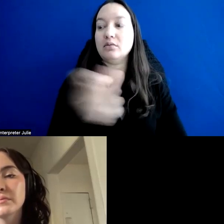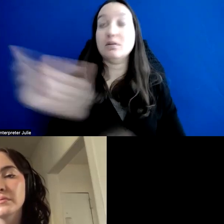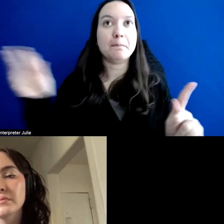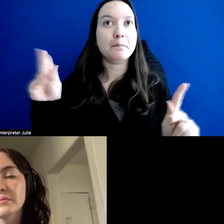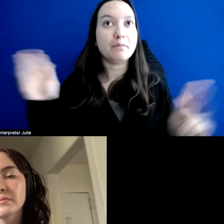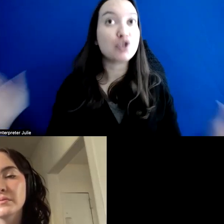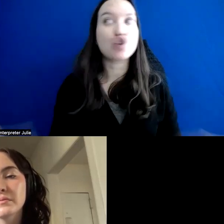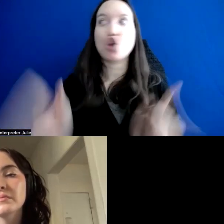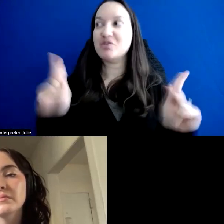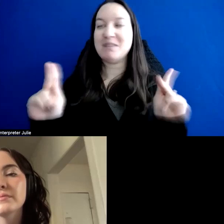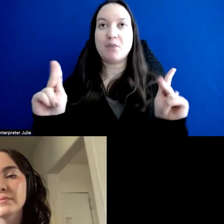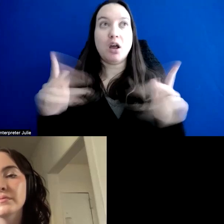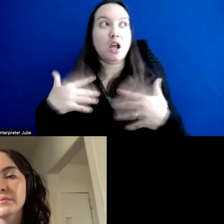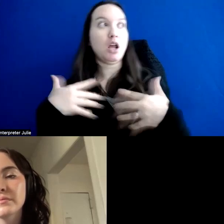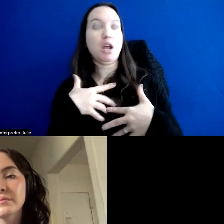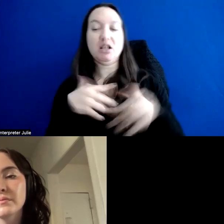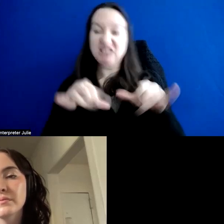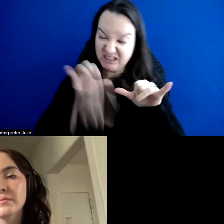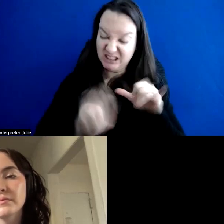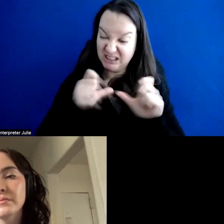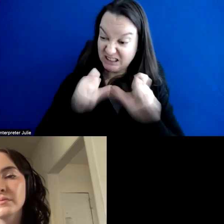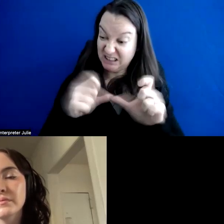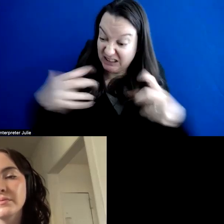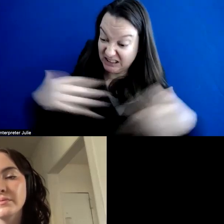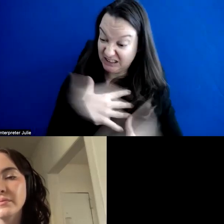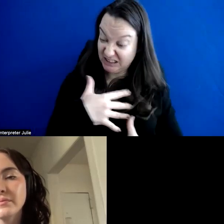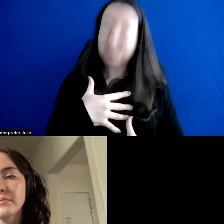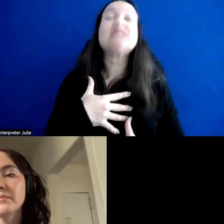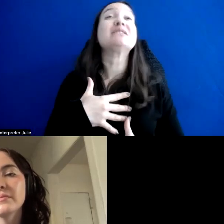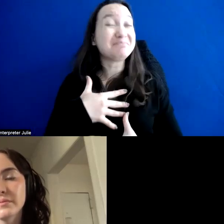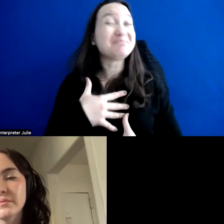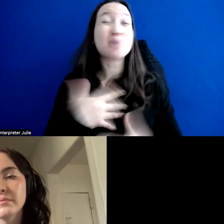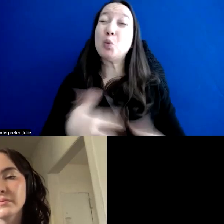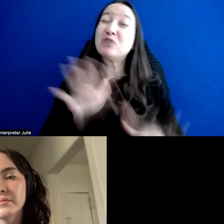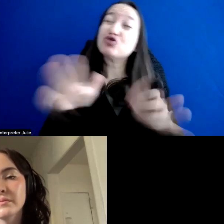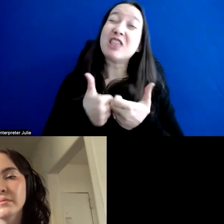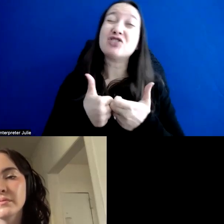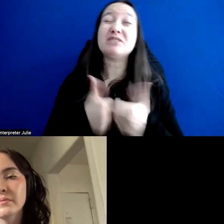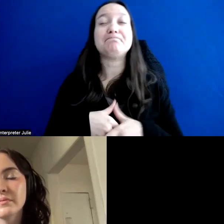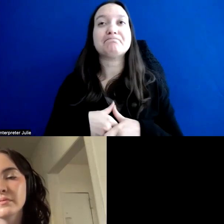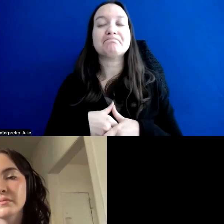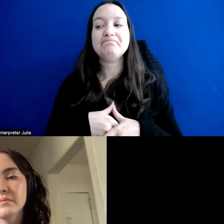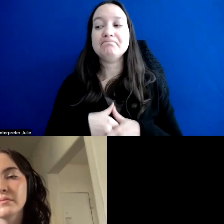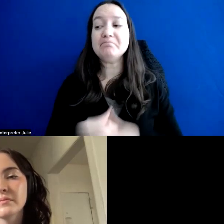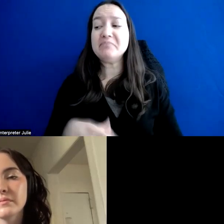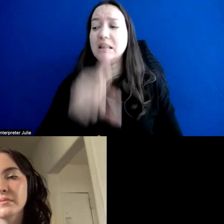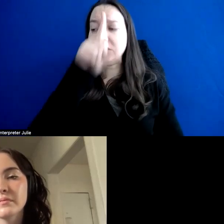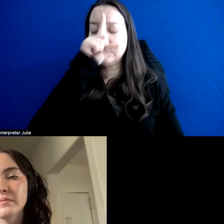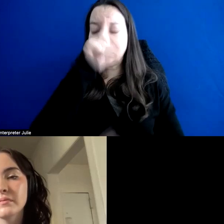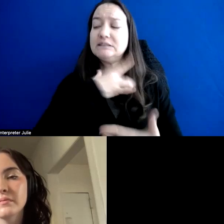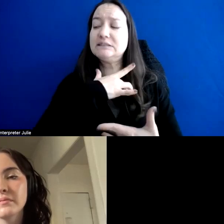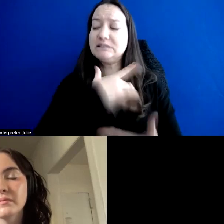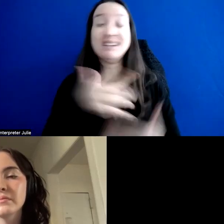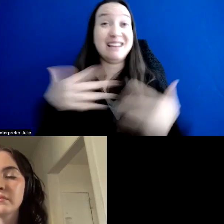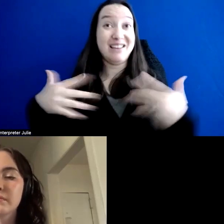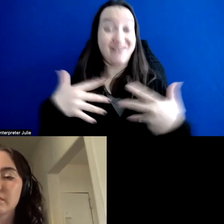be permanently terrified, I think is an enormous challenge. I've always thought that on the whole,